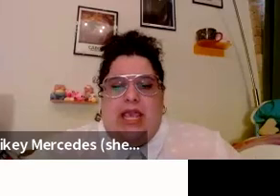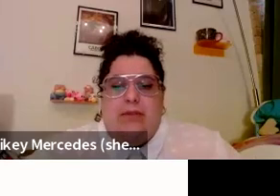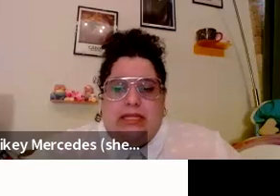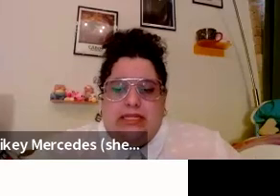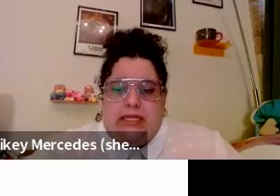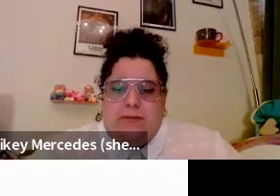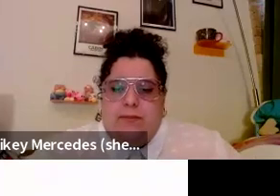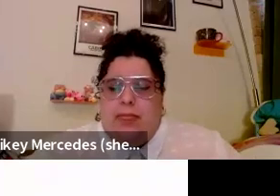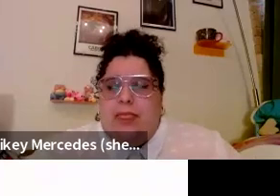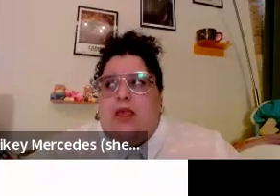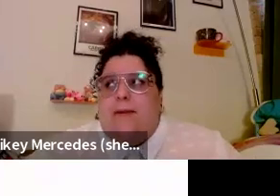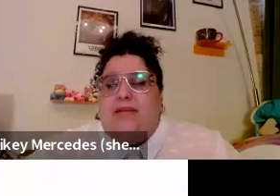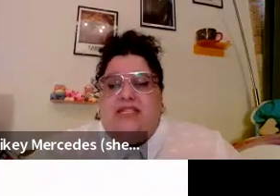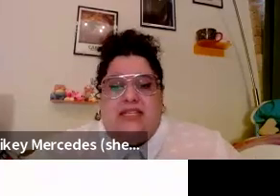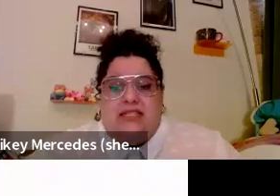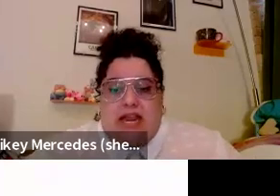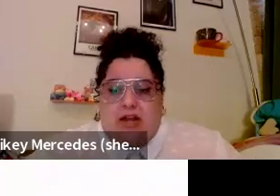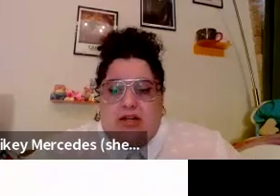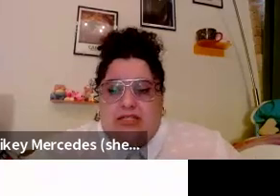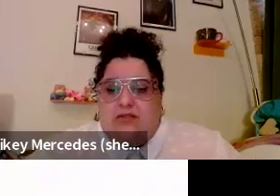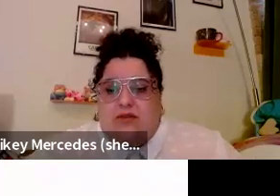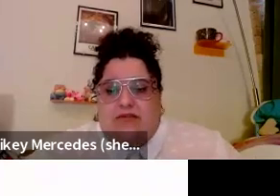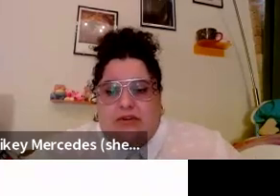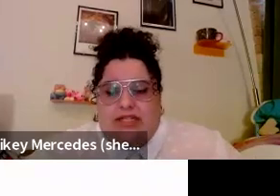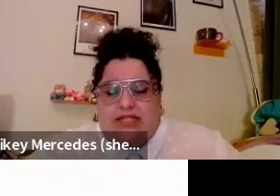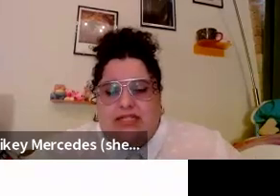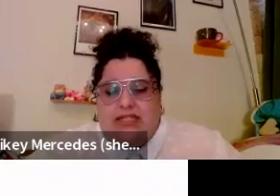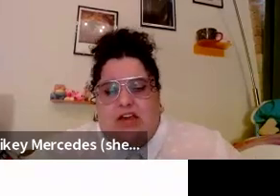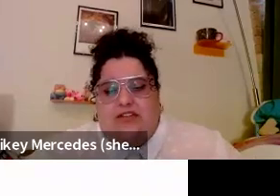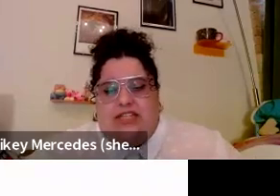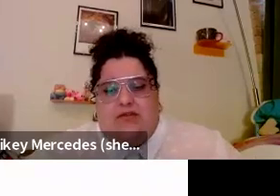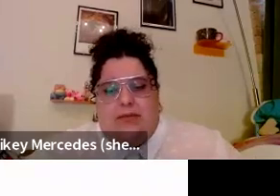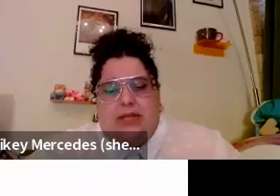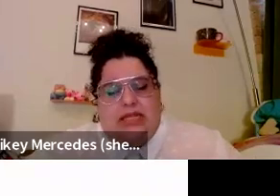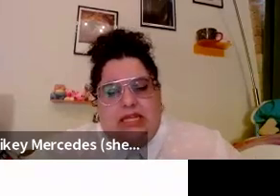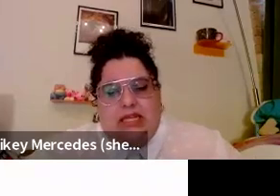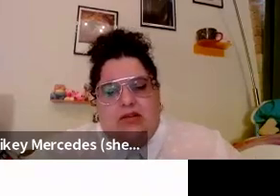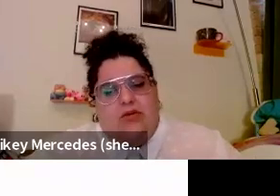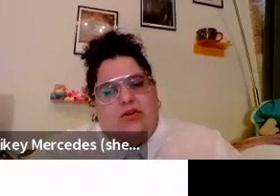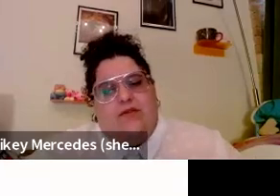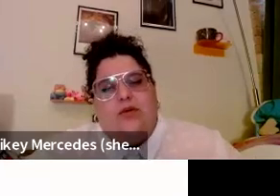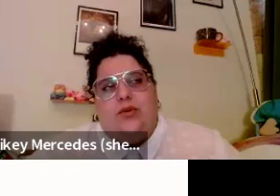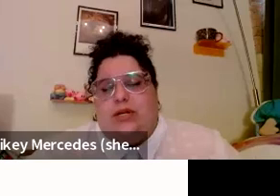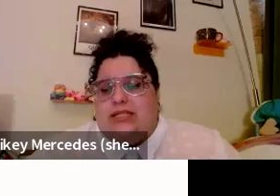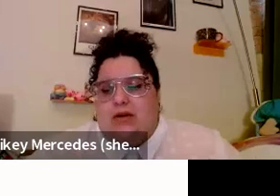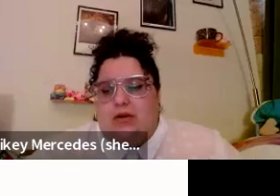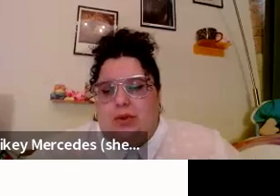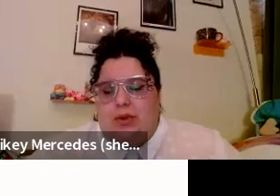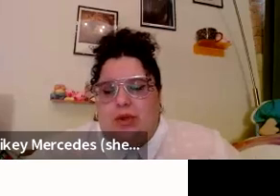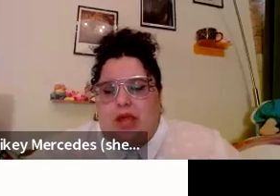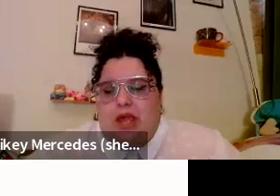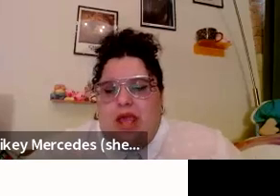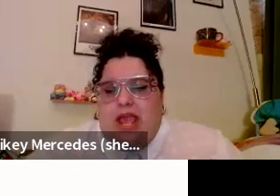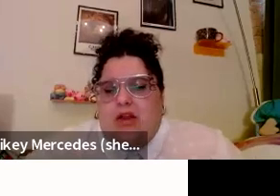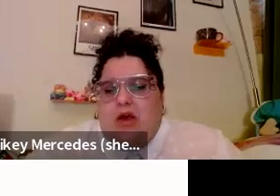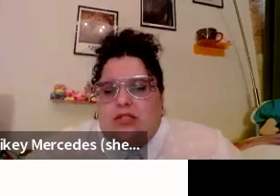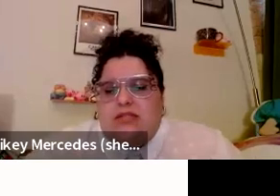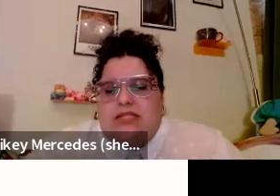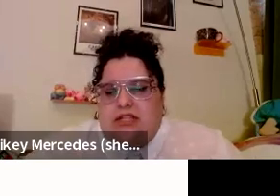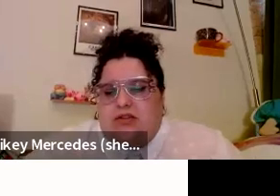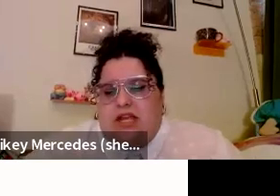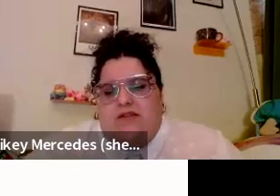science and research as things that create and perpetuate oppression for fat, Black, disabled, poor folks